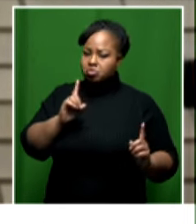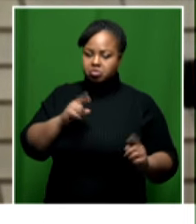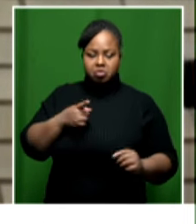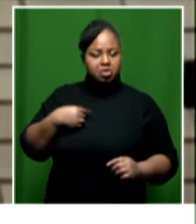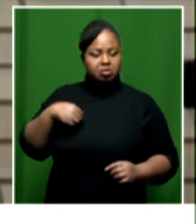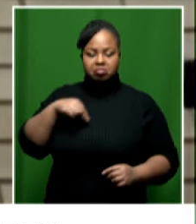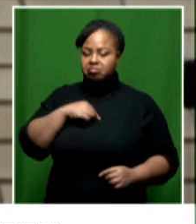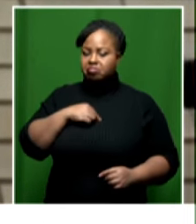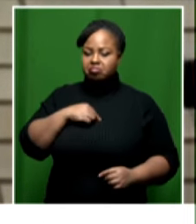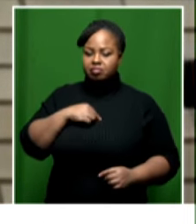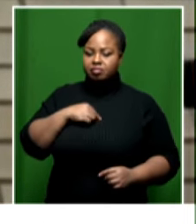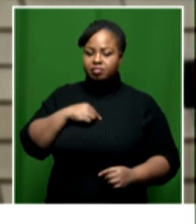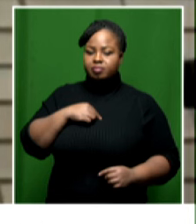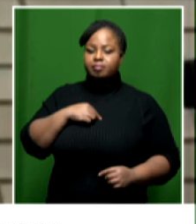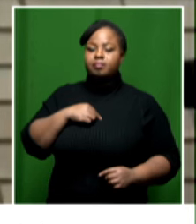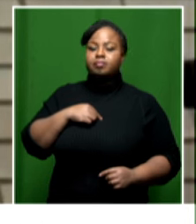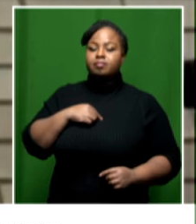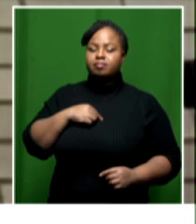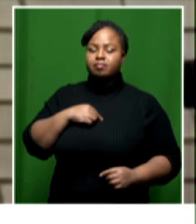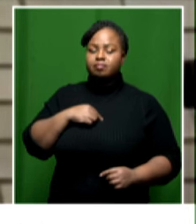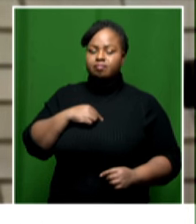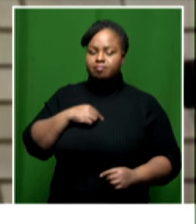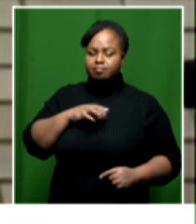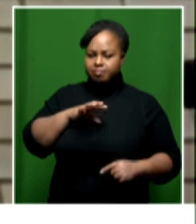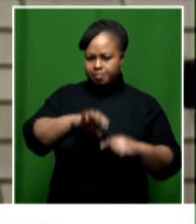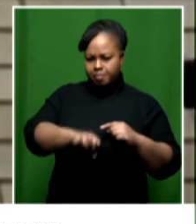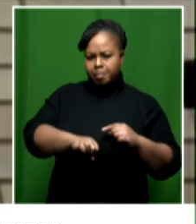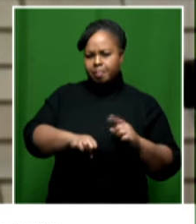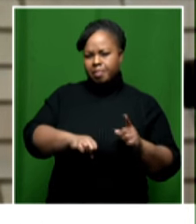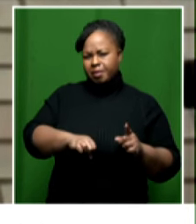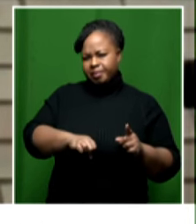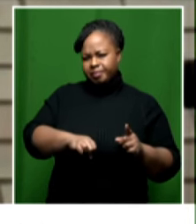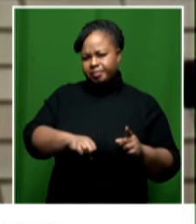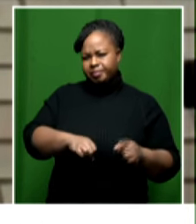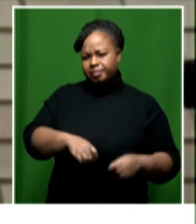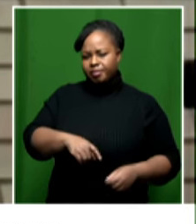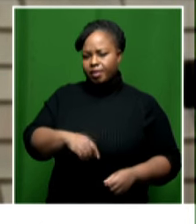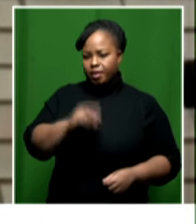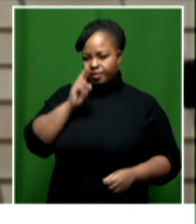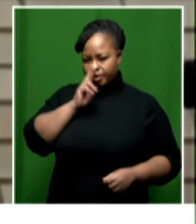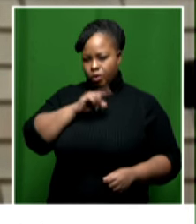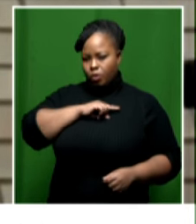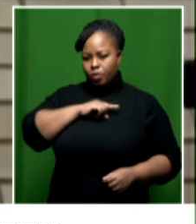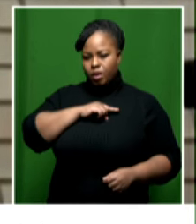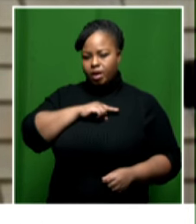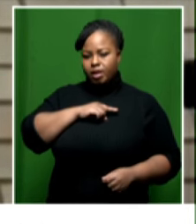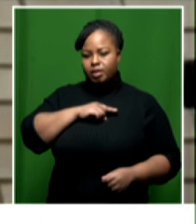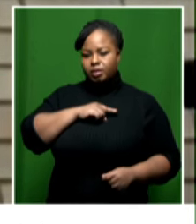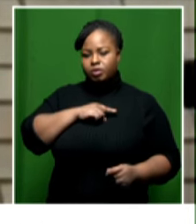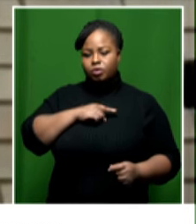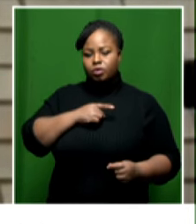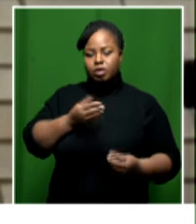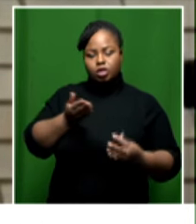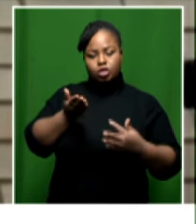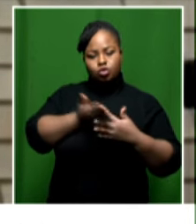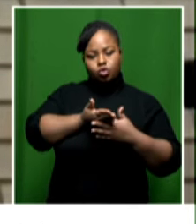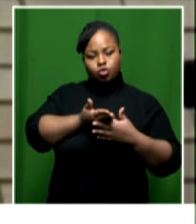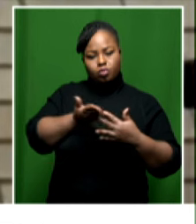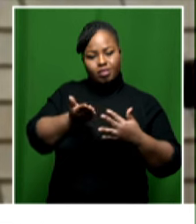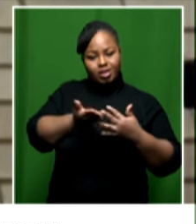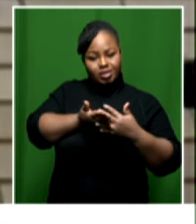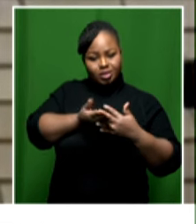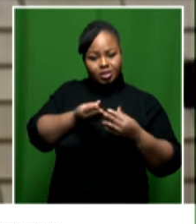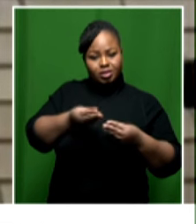find it rather curious that the applicant moved to strike out documents